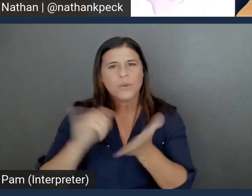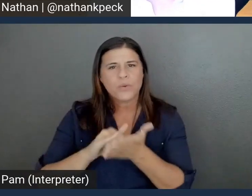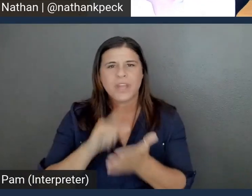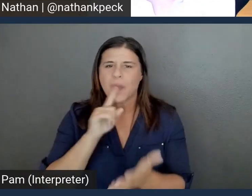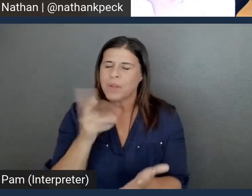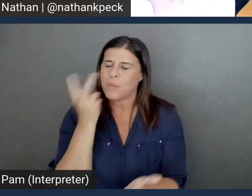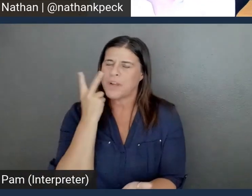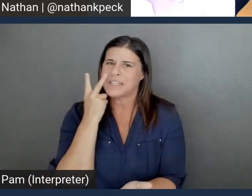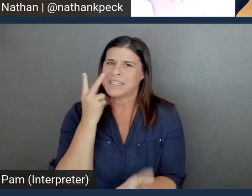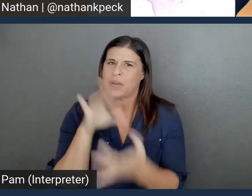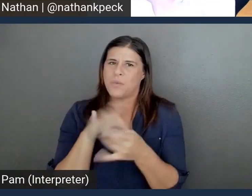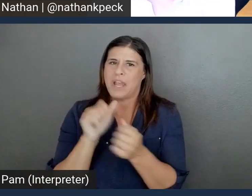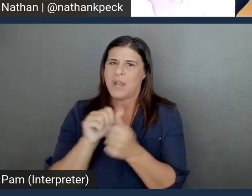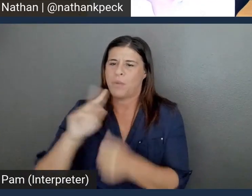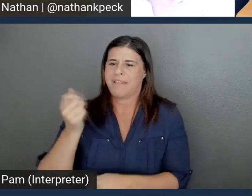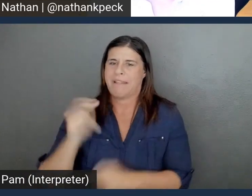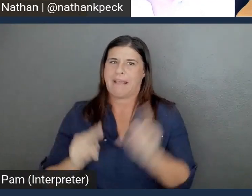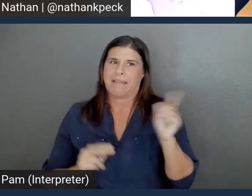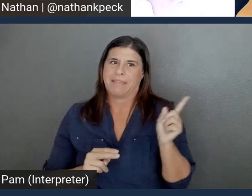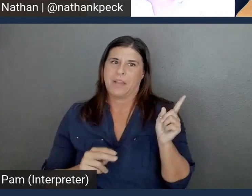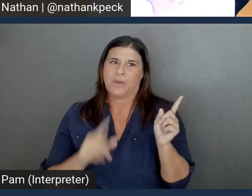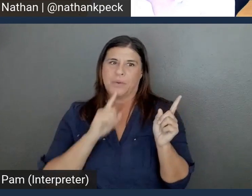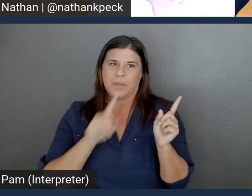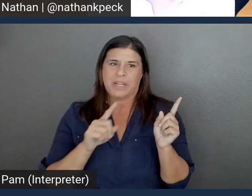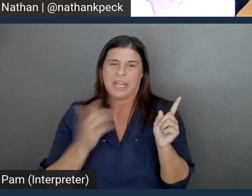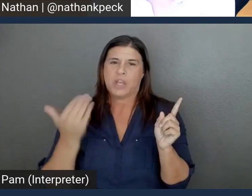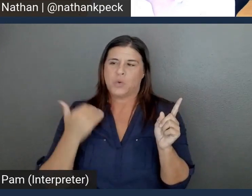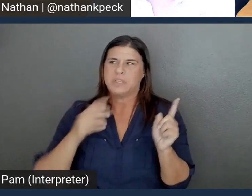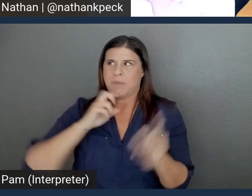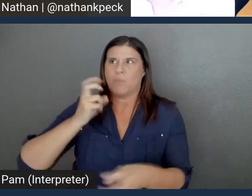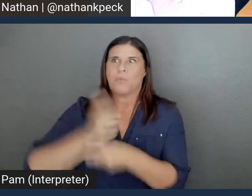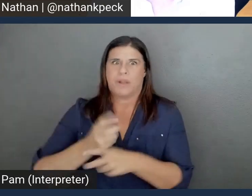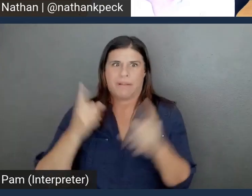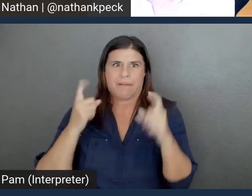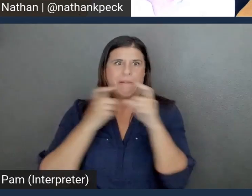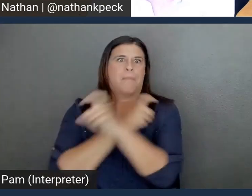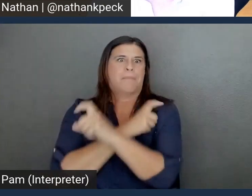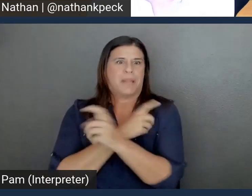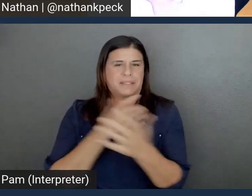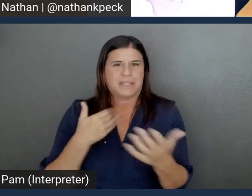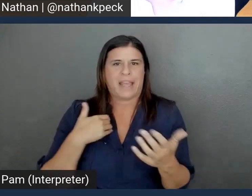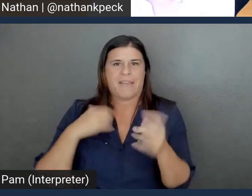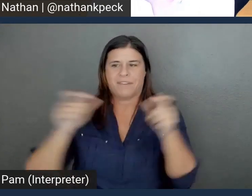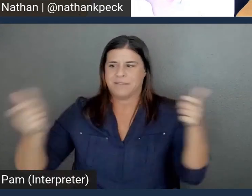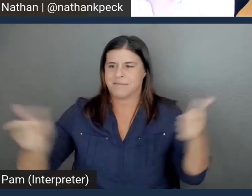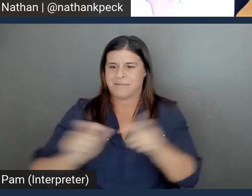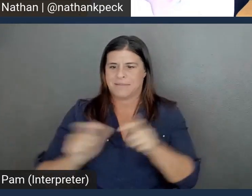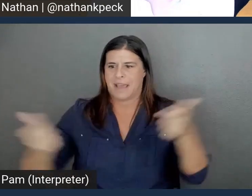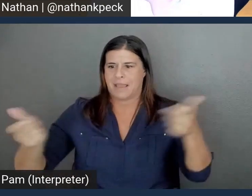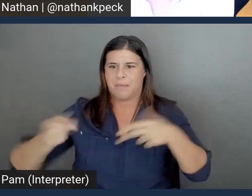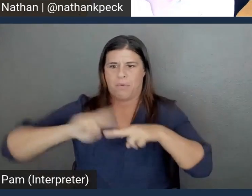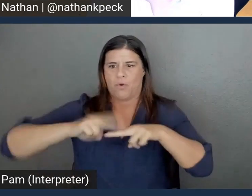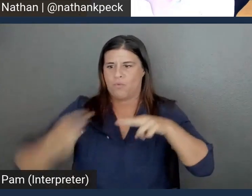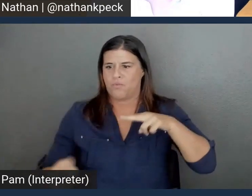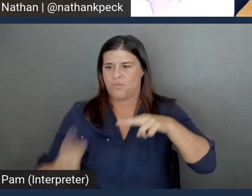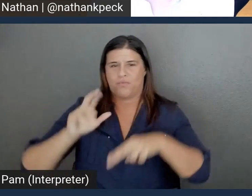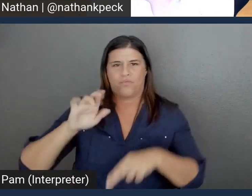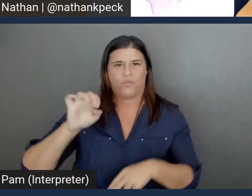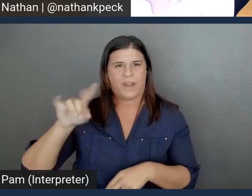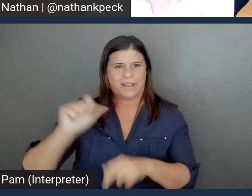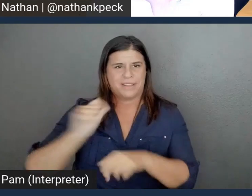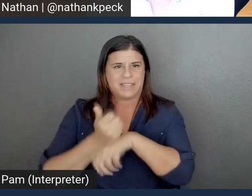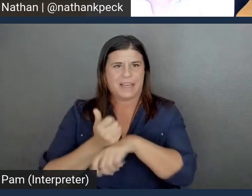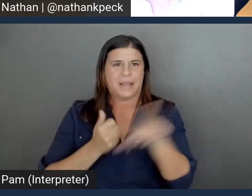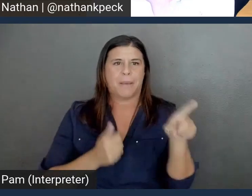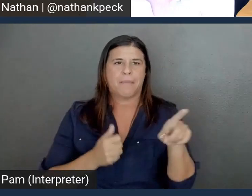see. According to Nathan over here, it used to be really complex to have a scalable Redis setup before. It's gotten